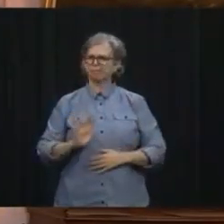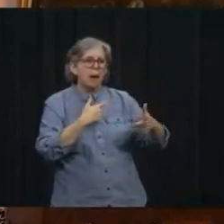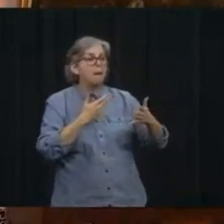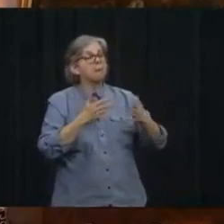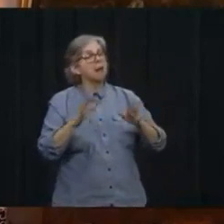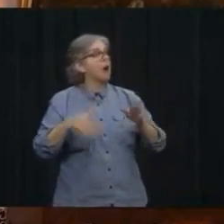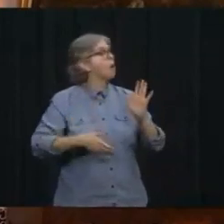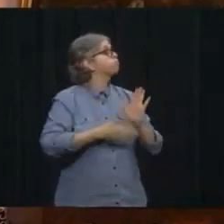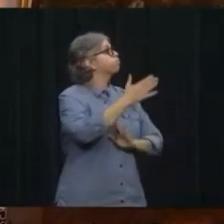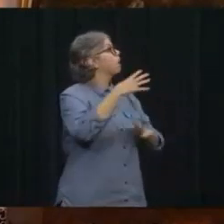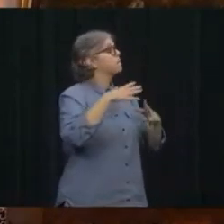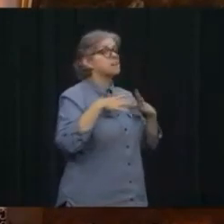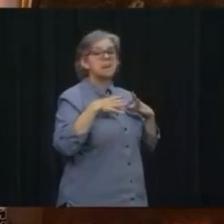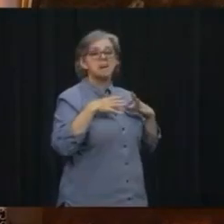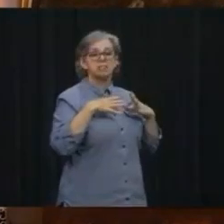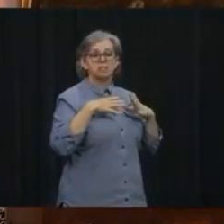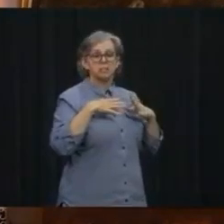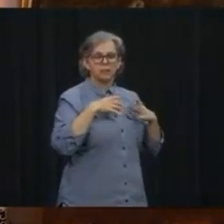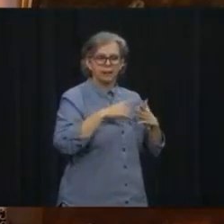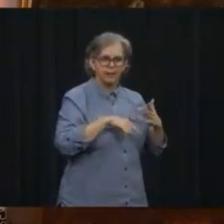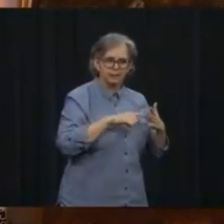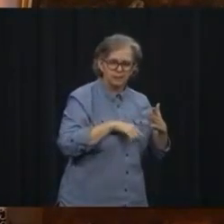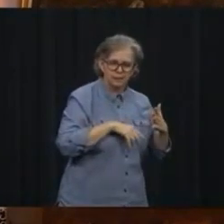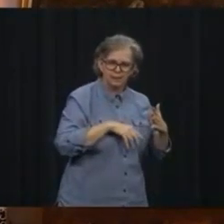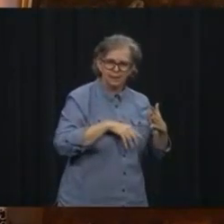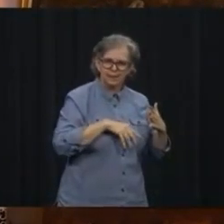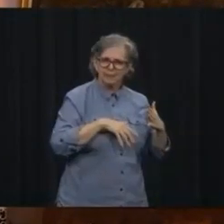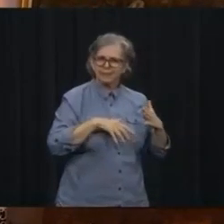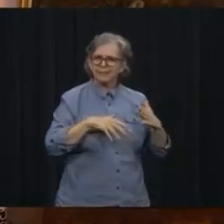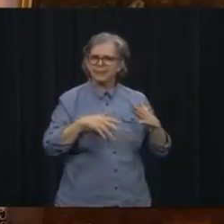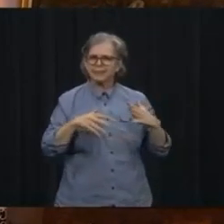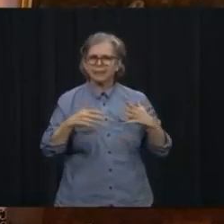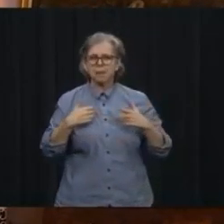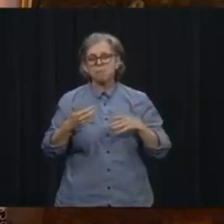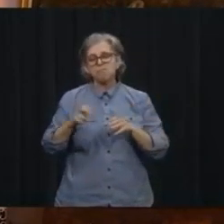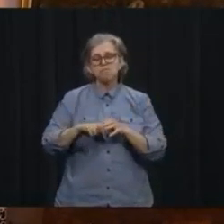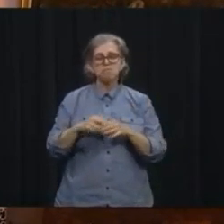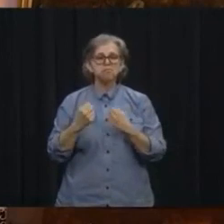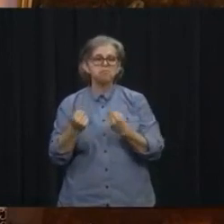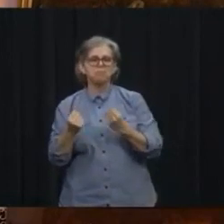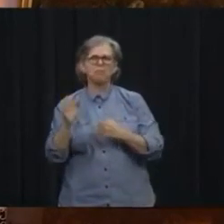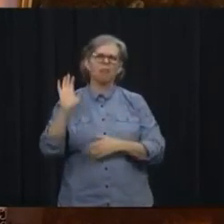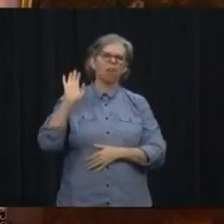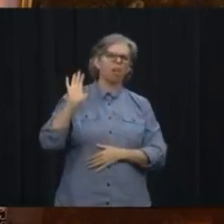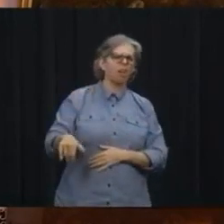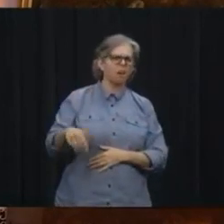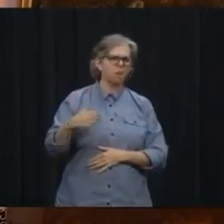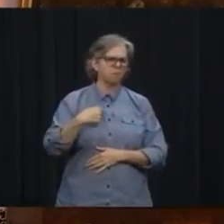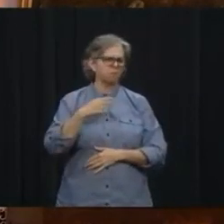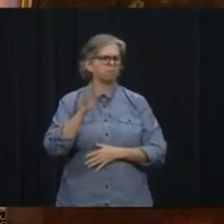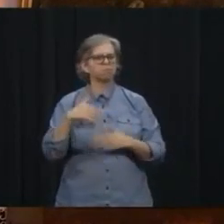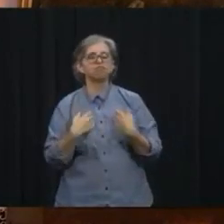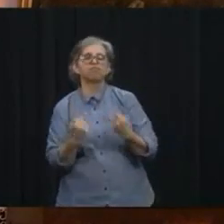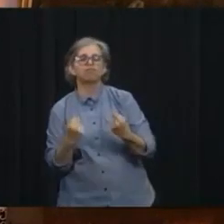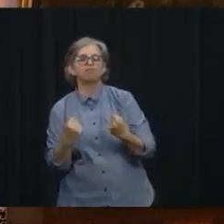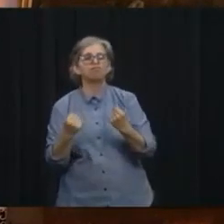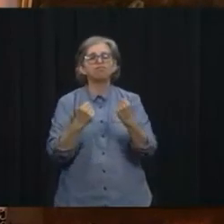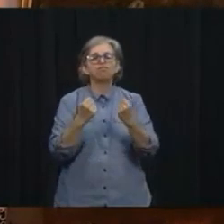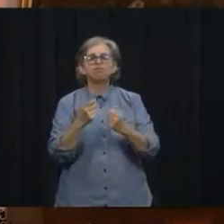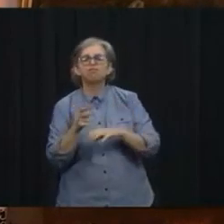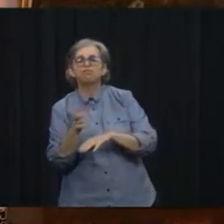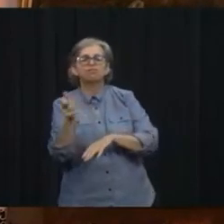personal interactions that we have, how well we follow the CDC recommendations, how well we